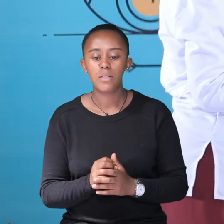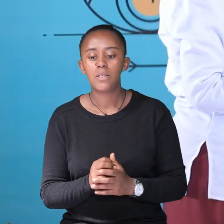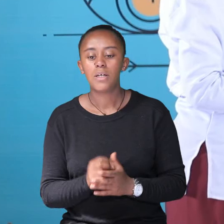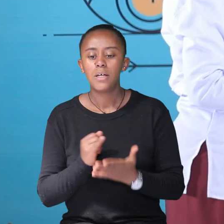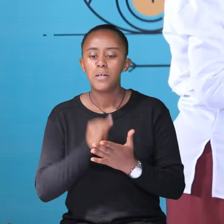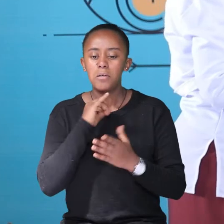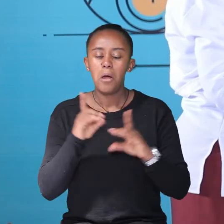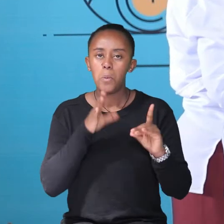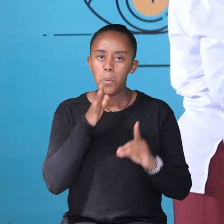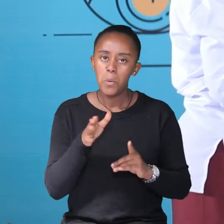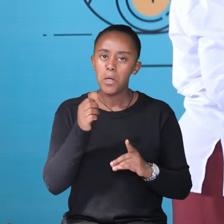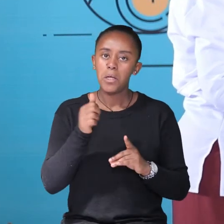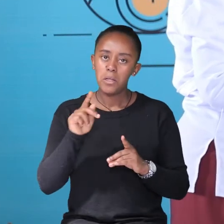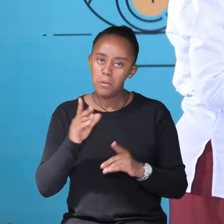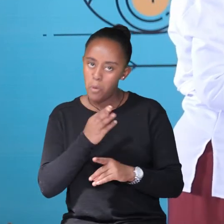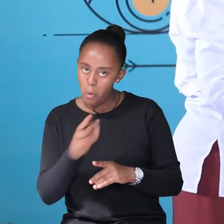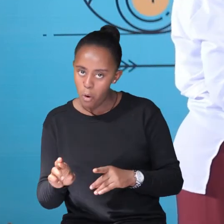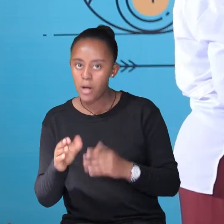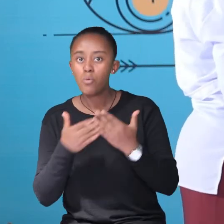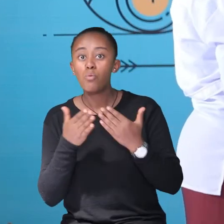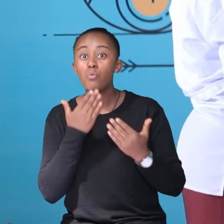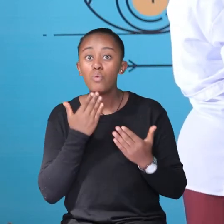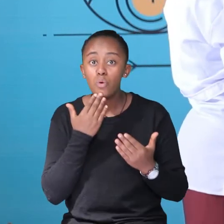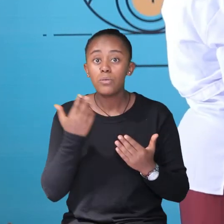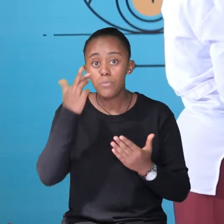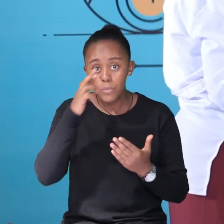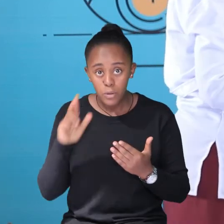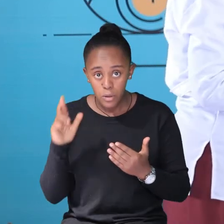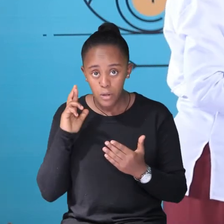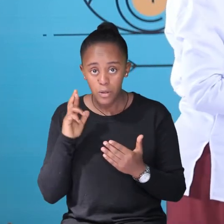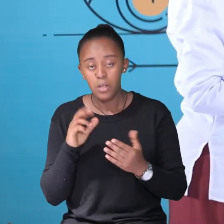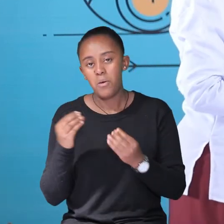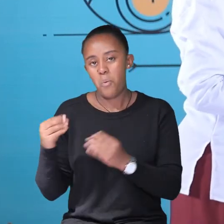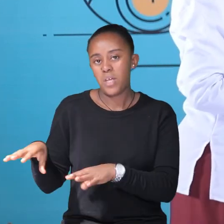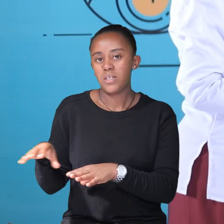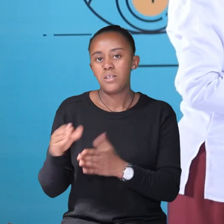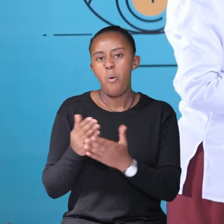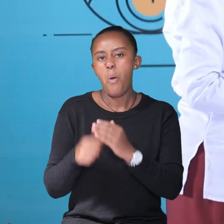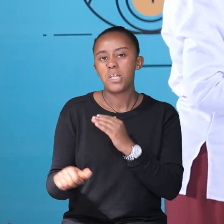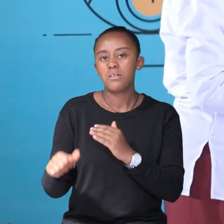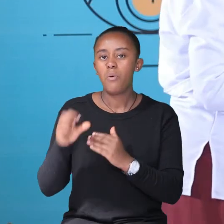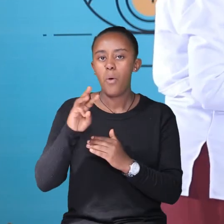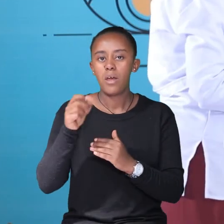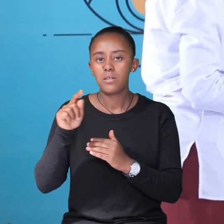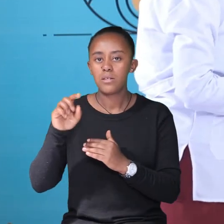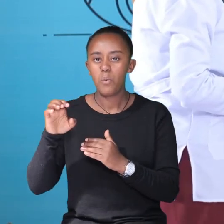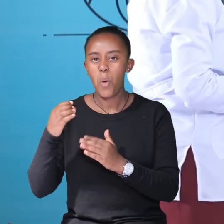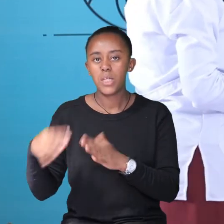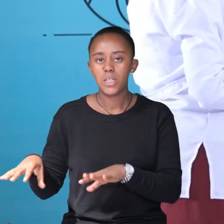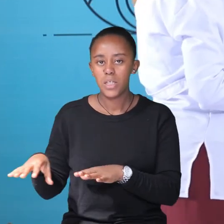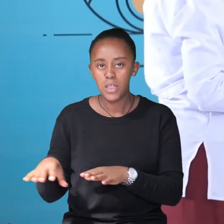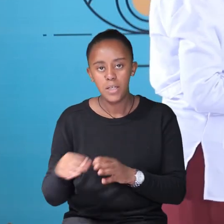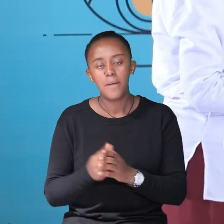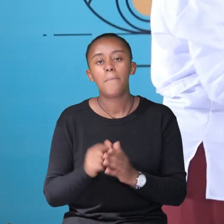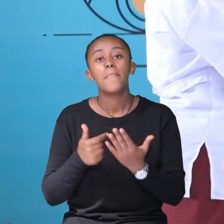It does not produce ATP or glucose, therefore it is a wasteful and useless process. In